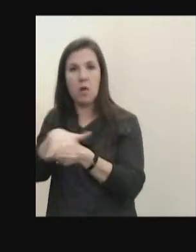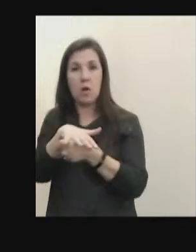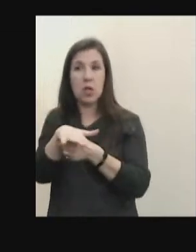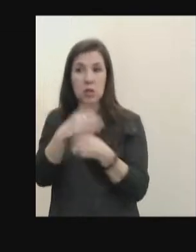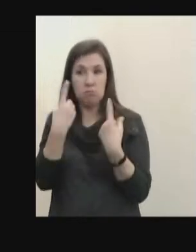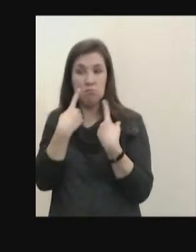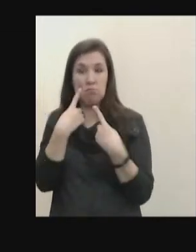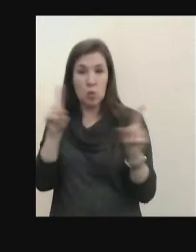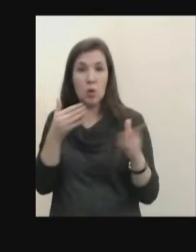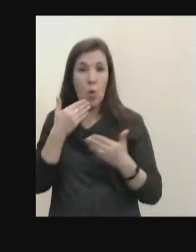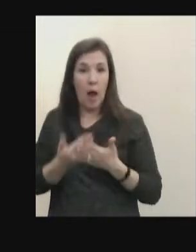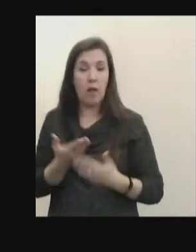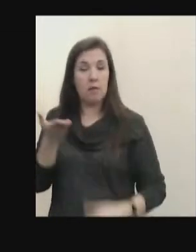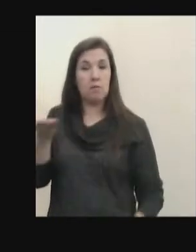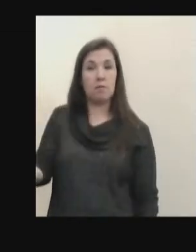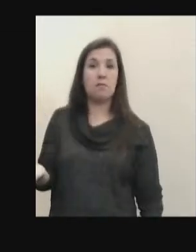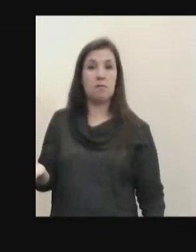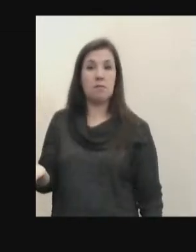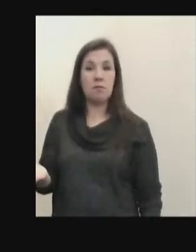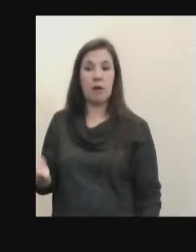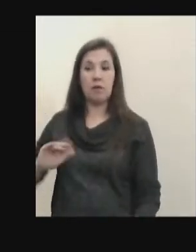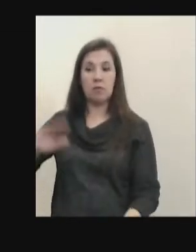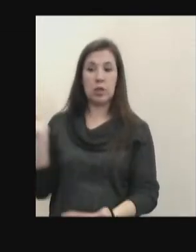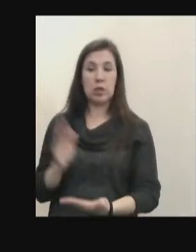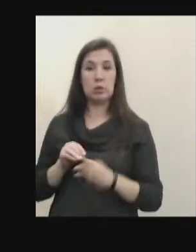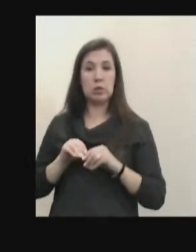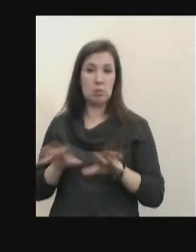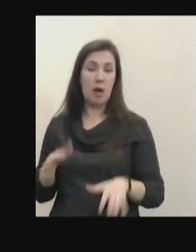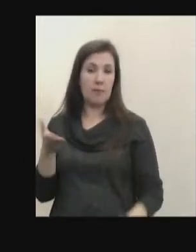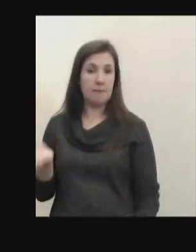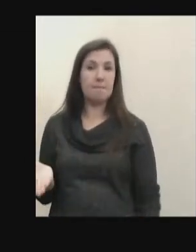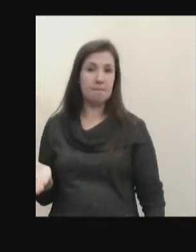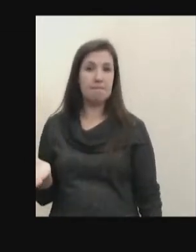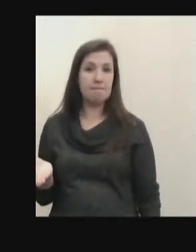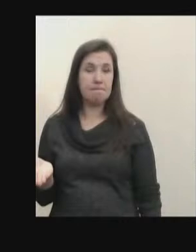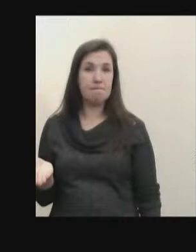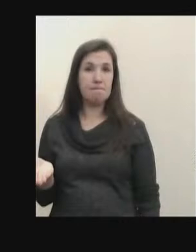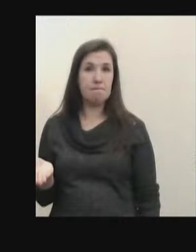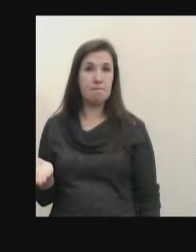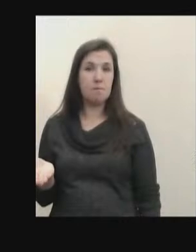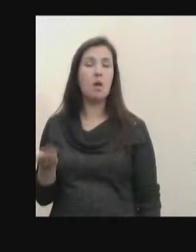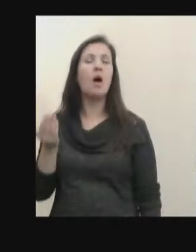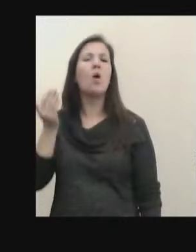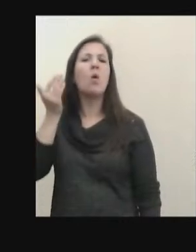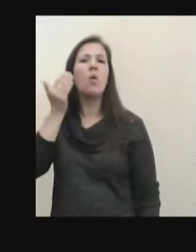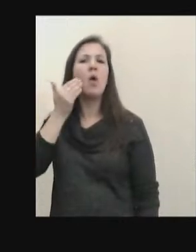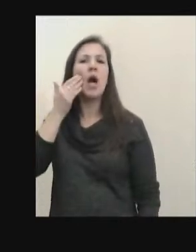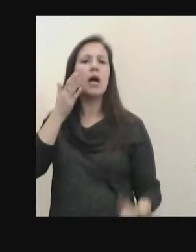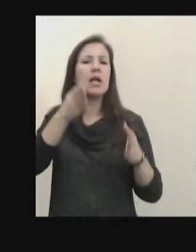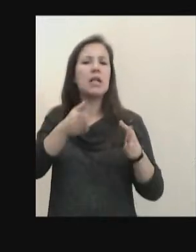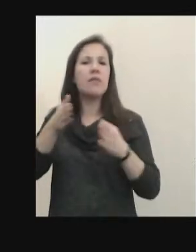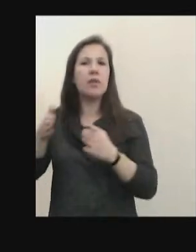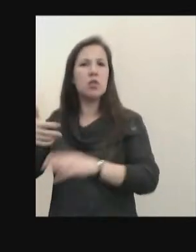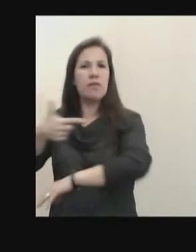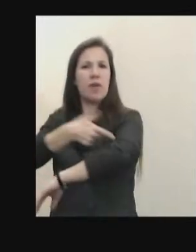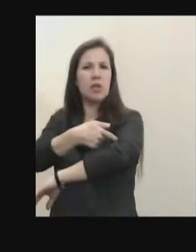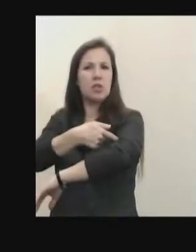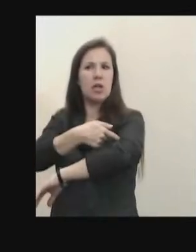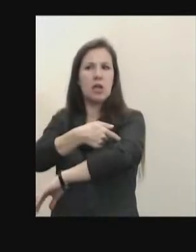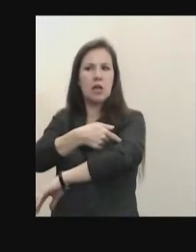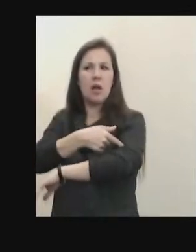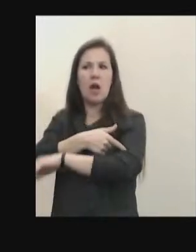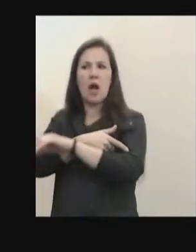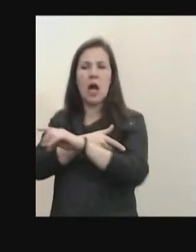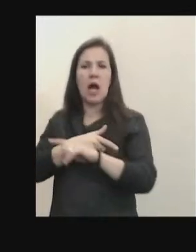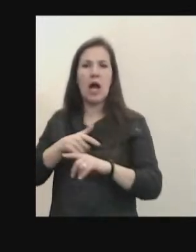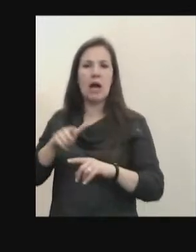well of keeping the spread down of COVID-19. We are aware that individuals who are vaccinated have a much lower rate of catching